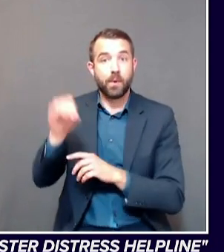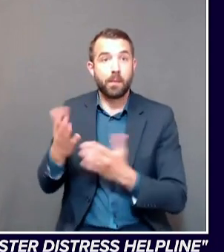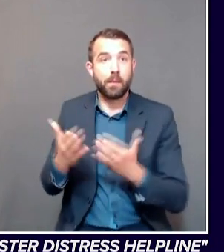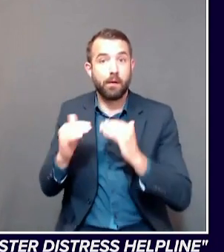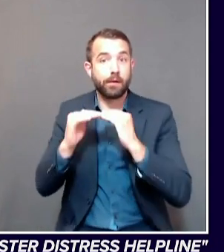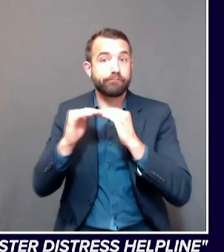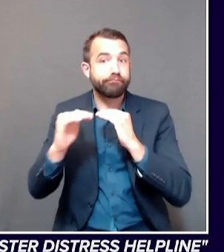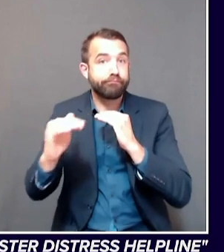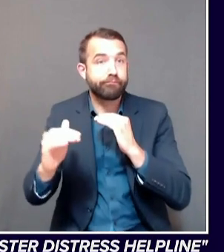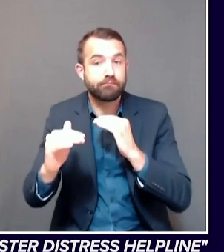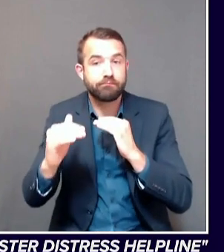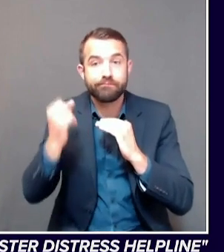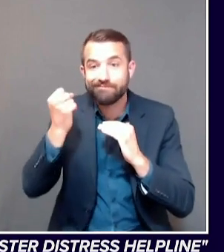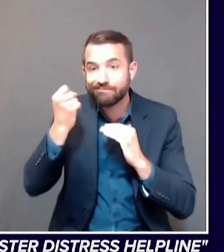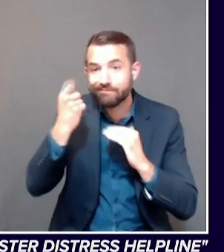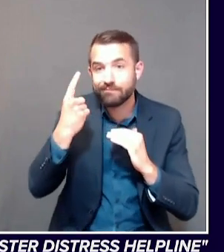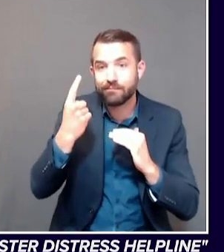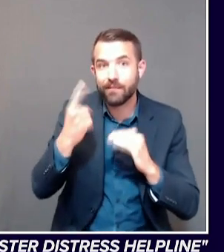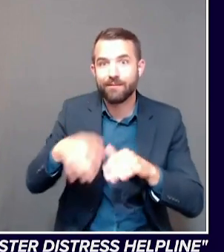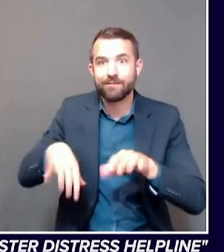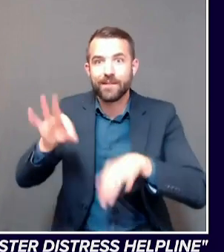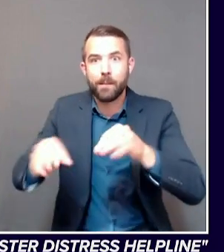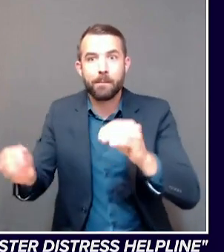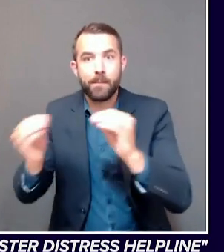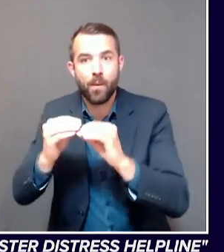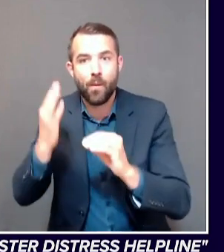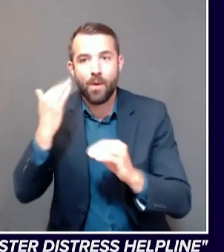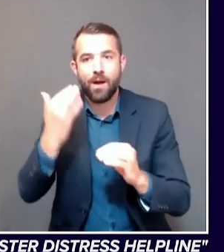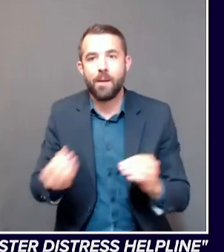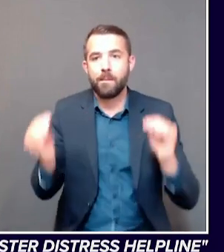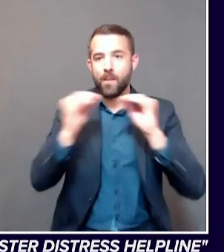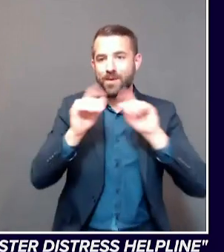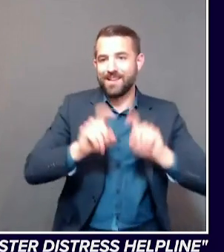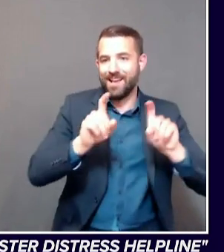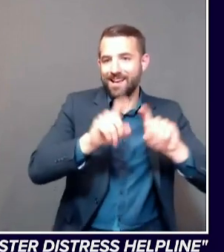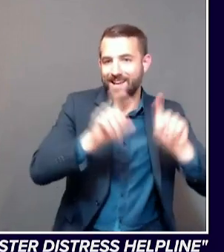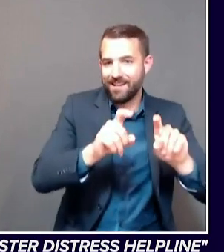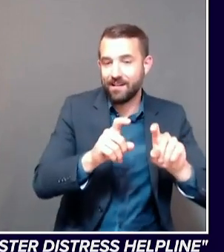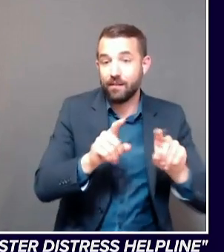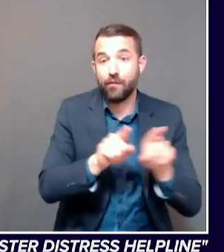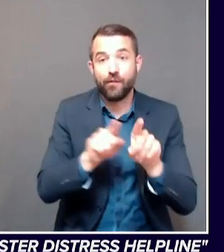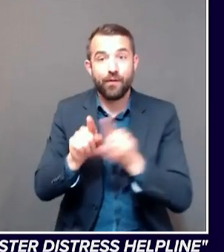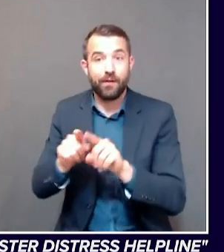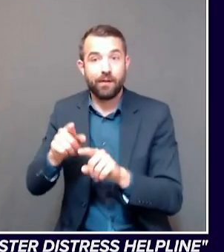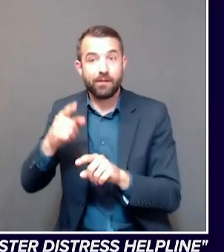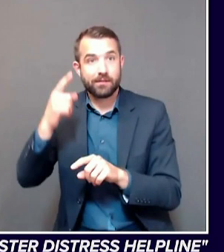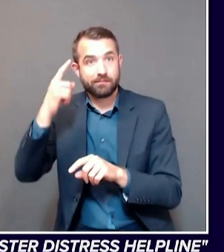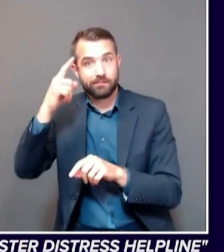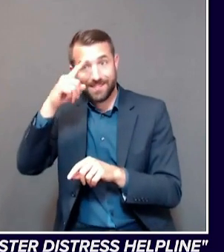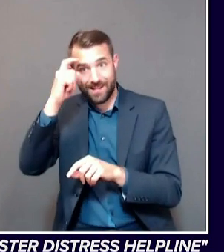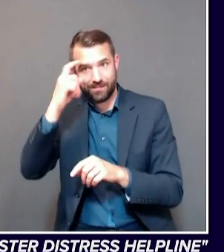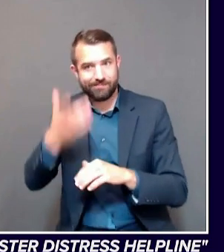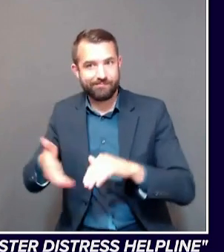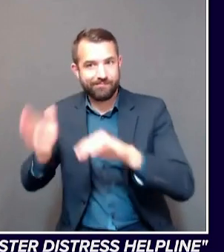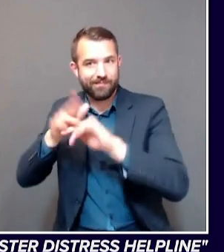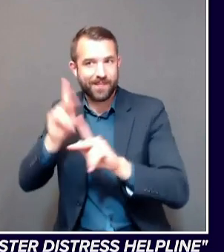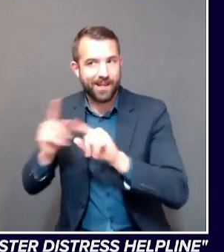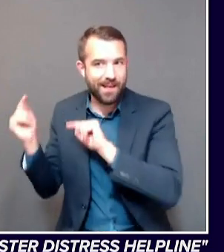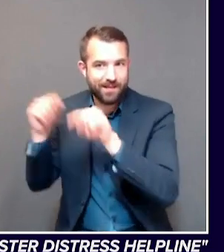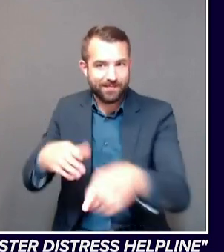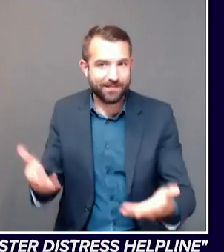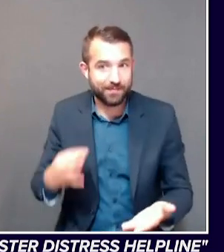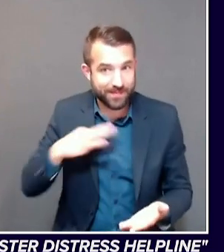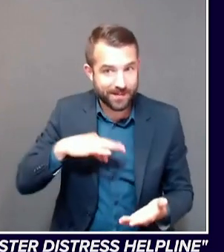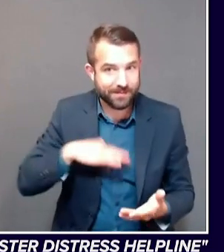team because we know that in the summer there are more people in Maine. So it's a prudent activity to both expand our testing as